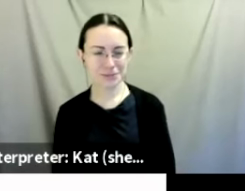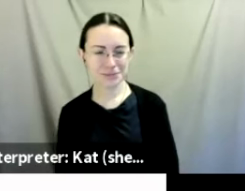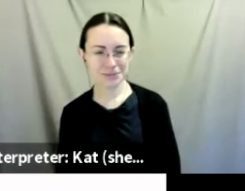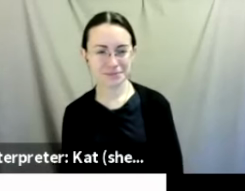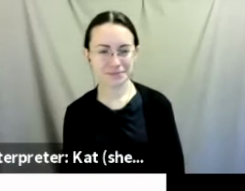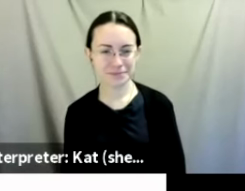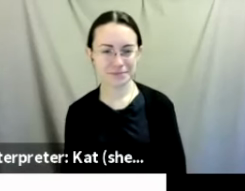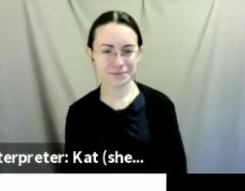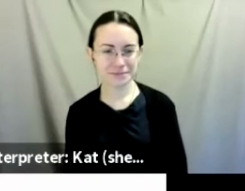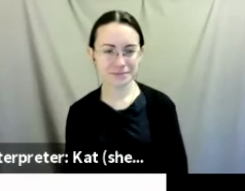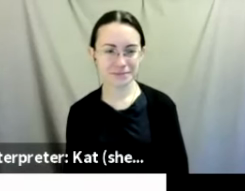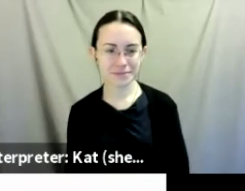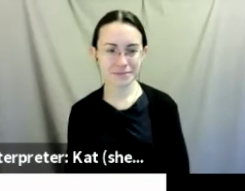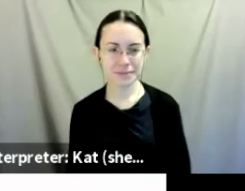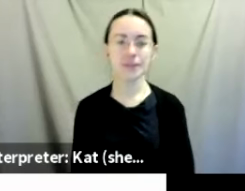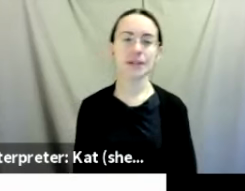quote,